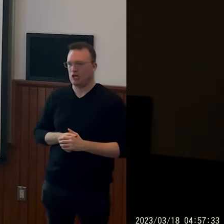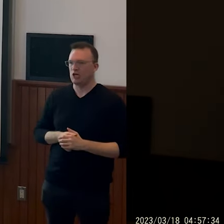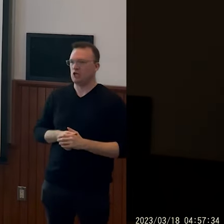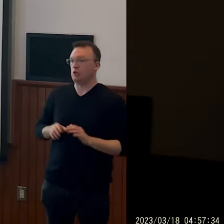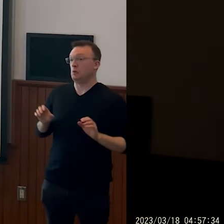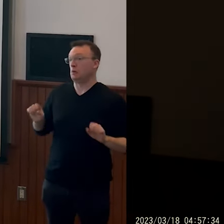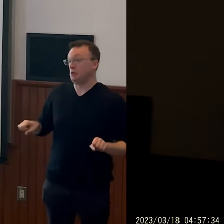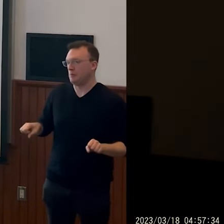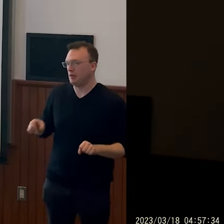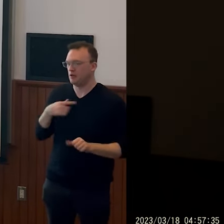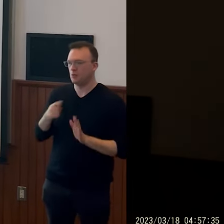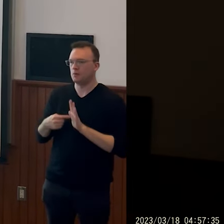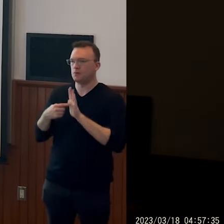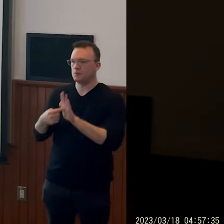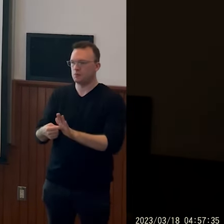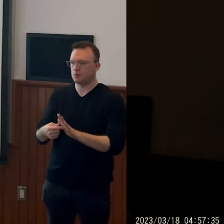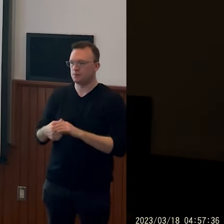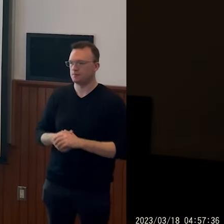so I presented,